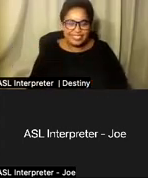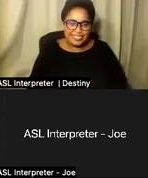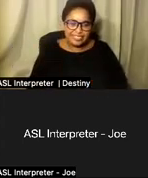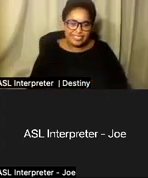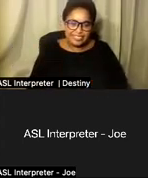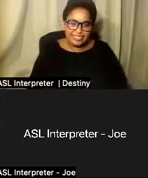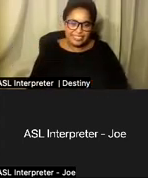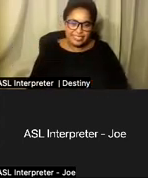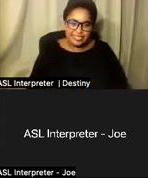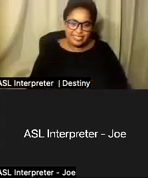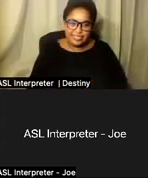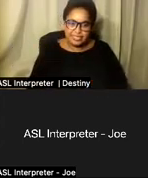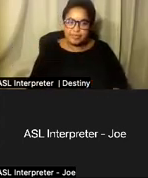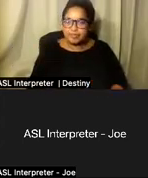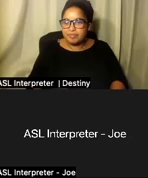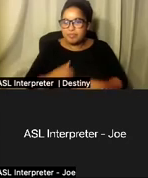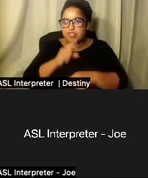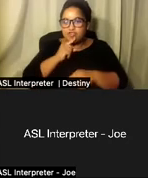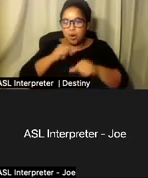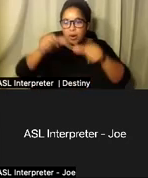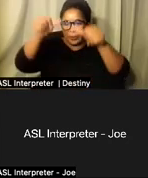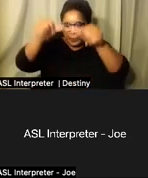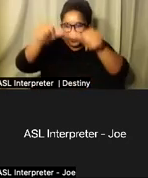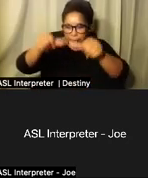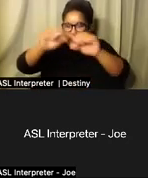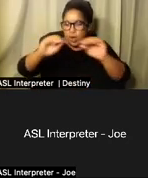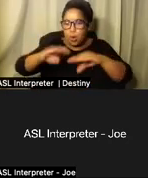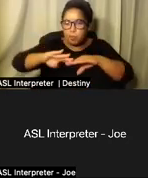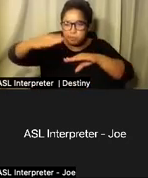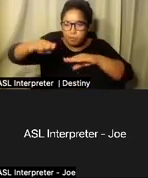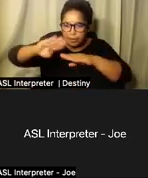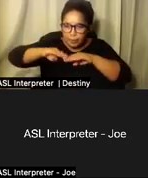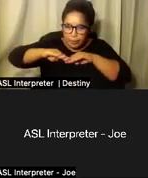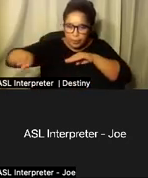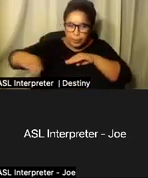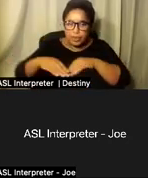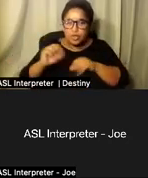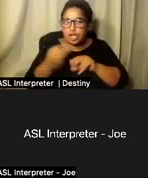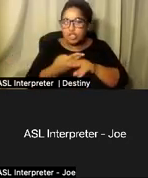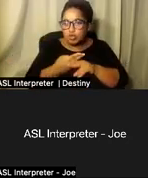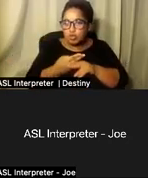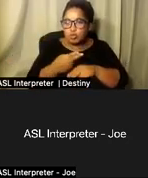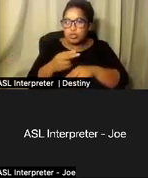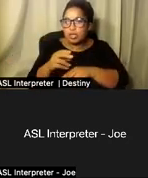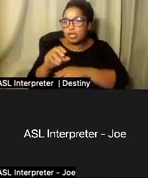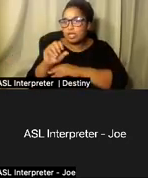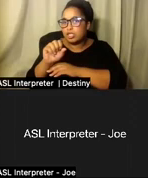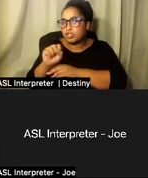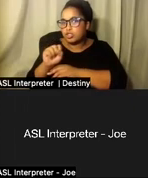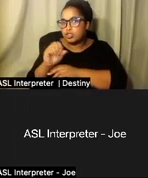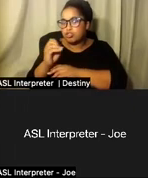remember, like I said, get all the sides. And also you can use a screwdriver to get these side pieces right here